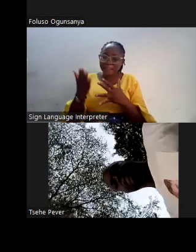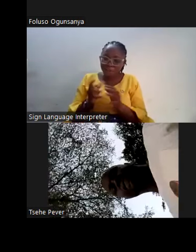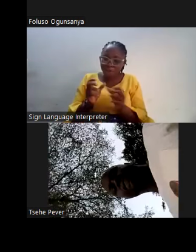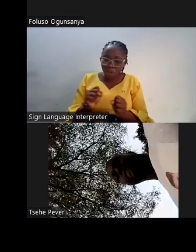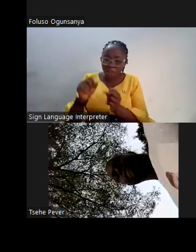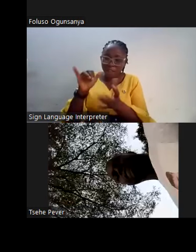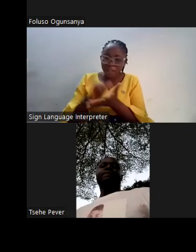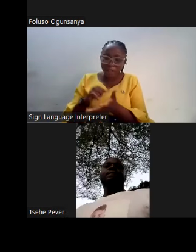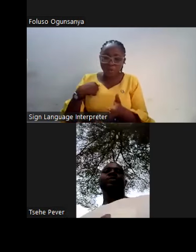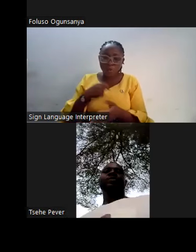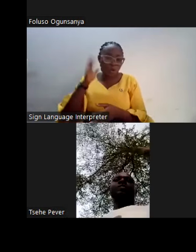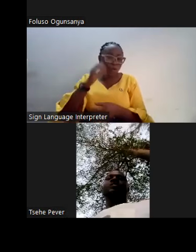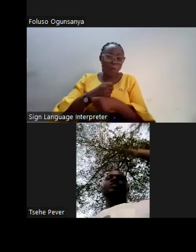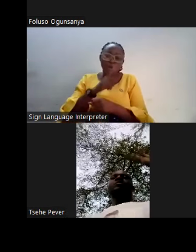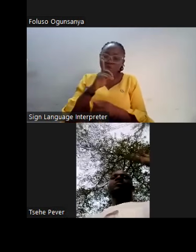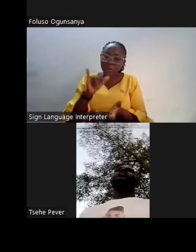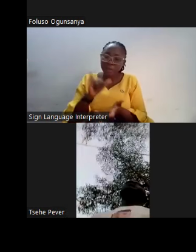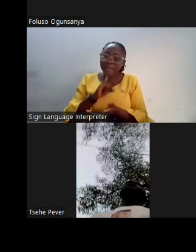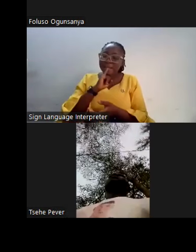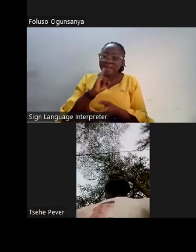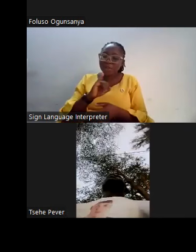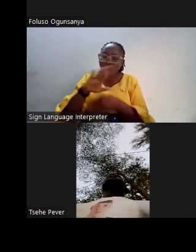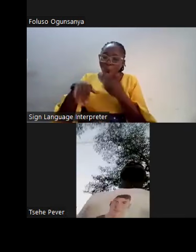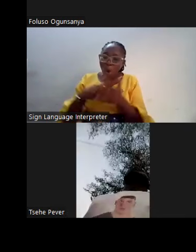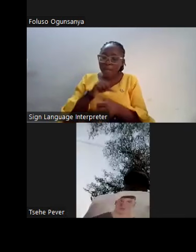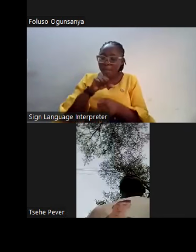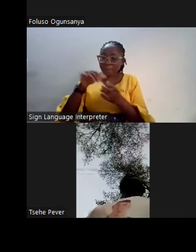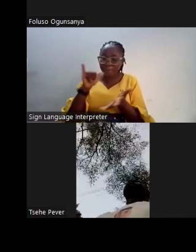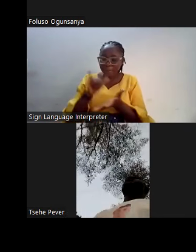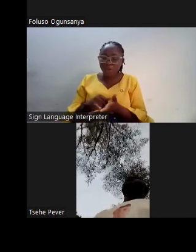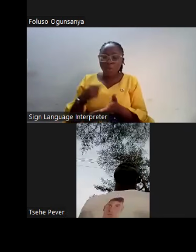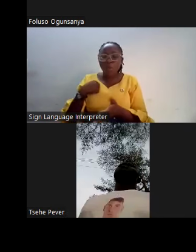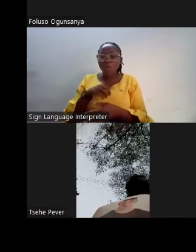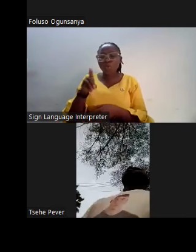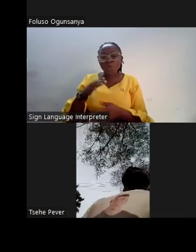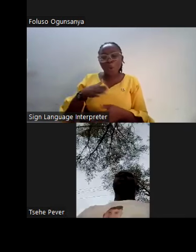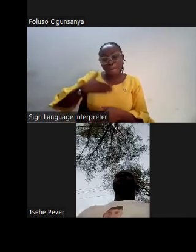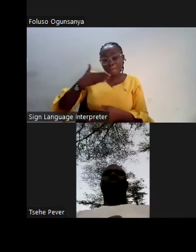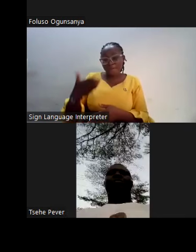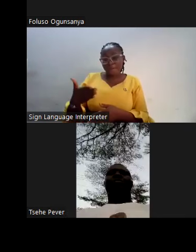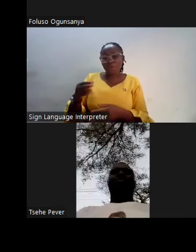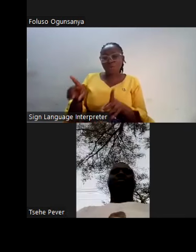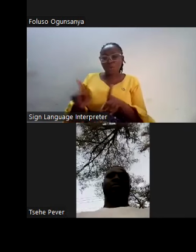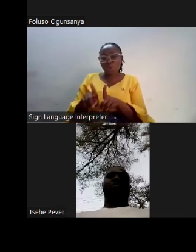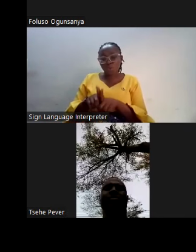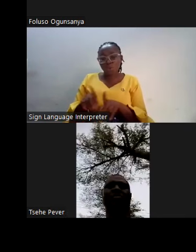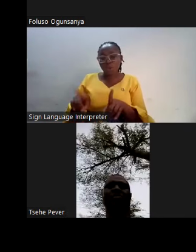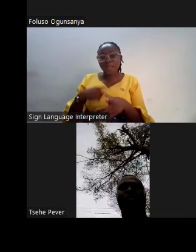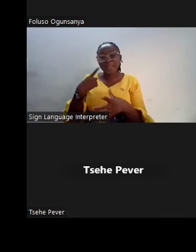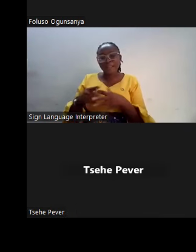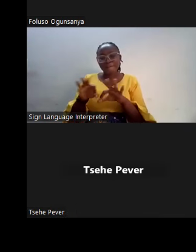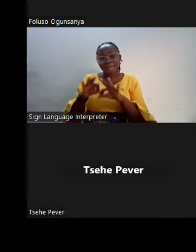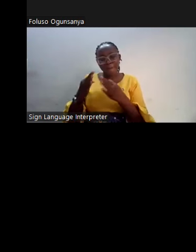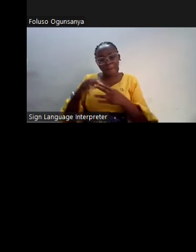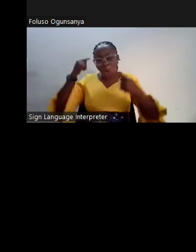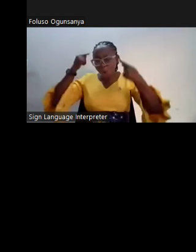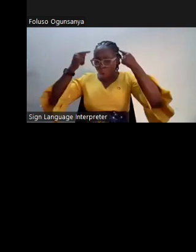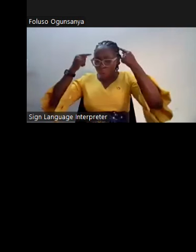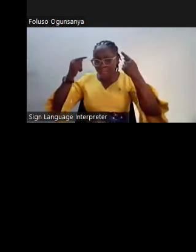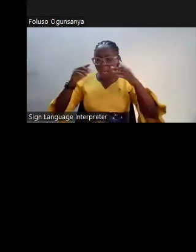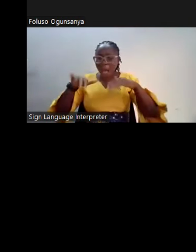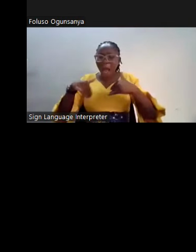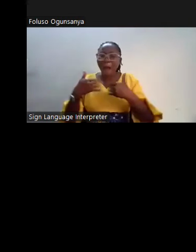it's about dinosaurs as well. So we do preferences as well. And then families' concerns. How are family going to support us